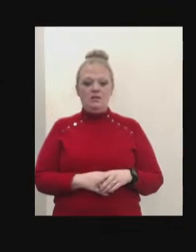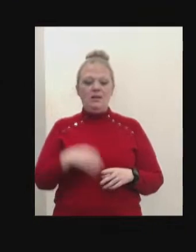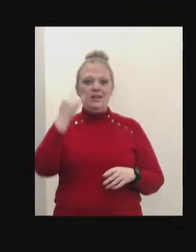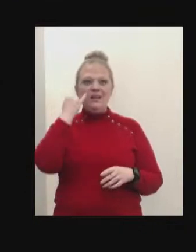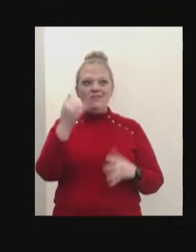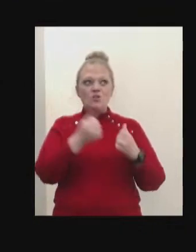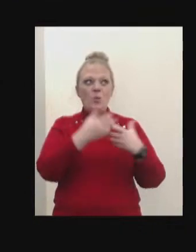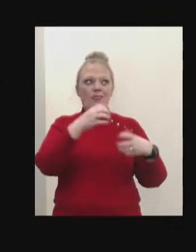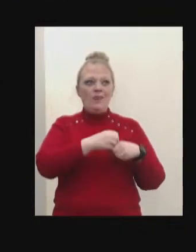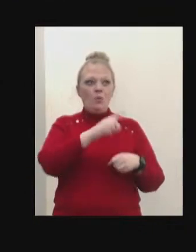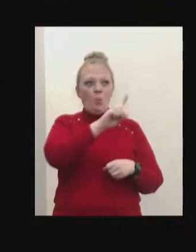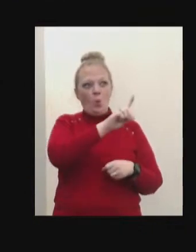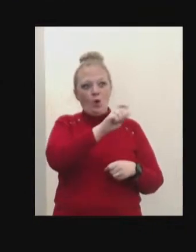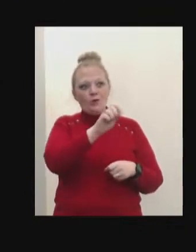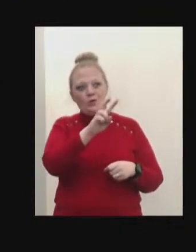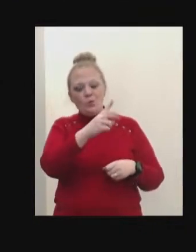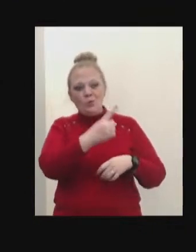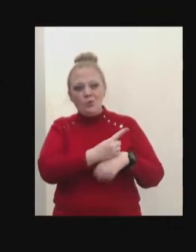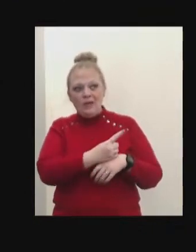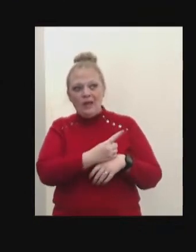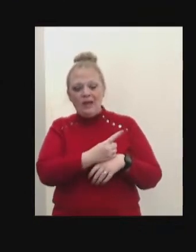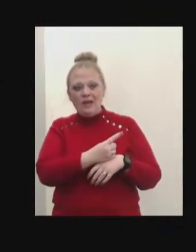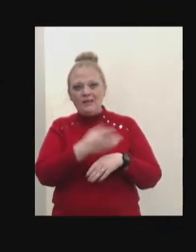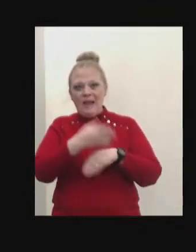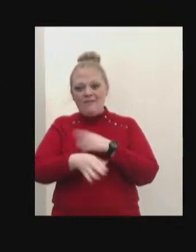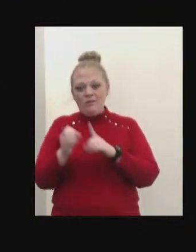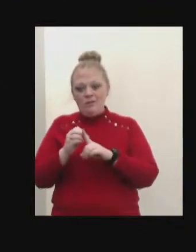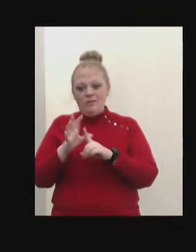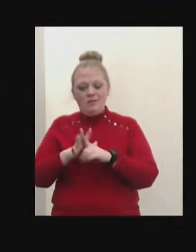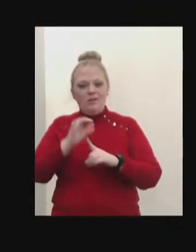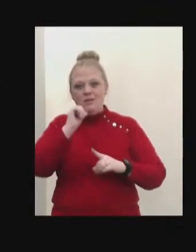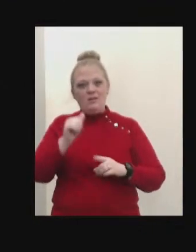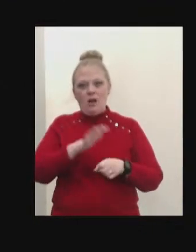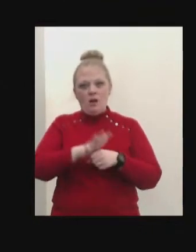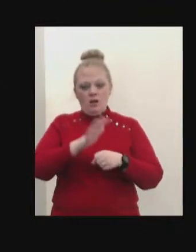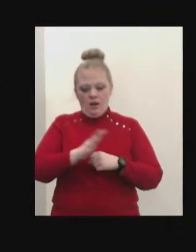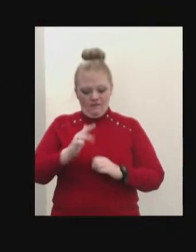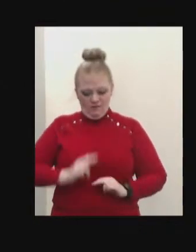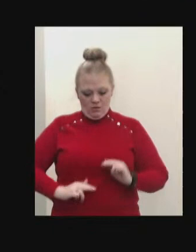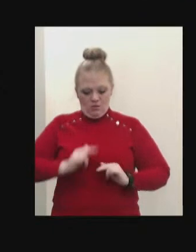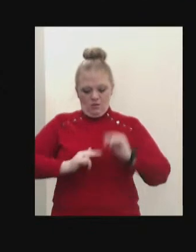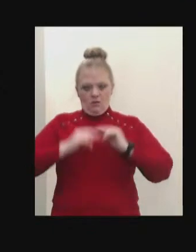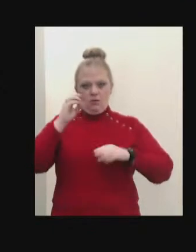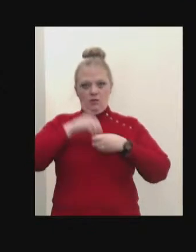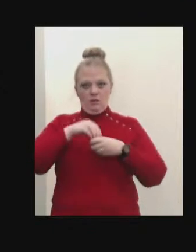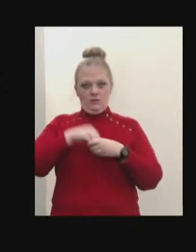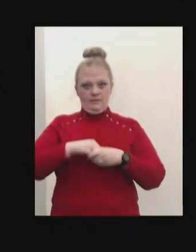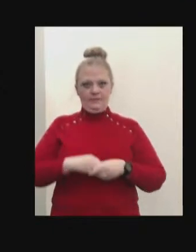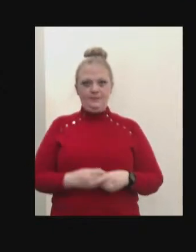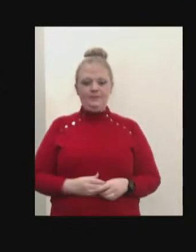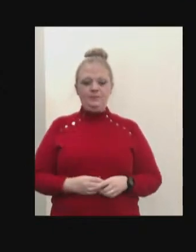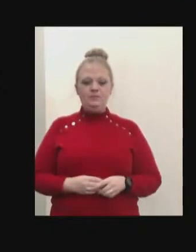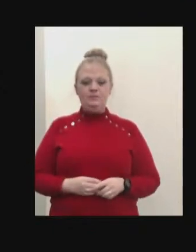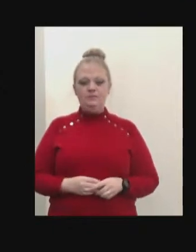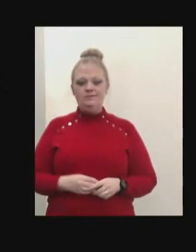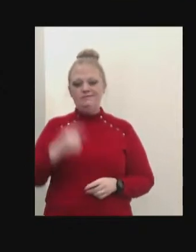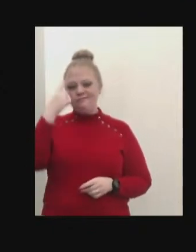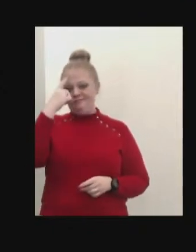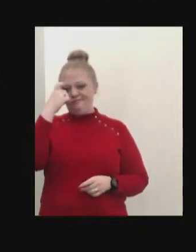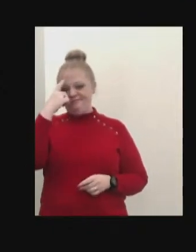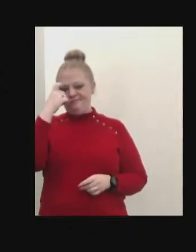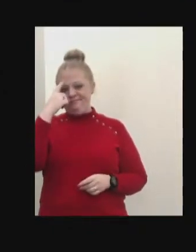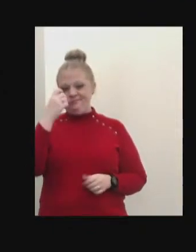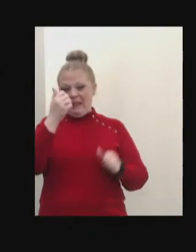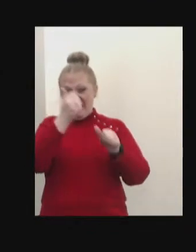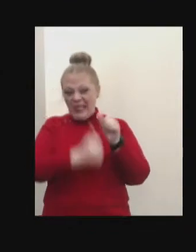where they don't have a significant viral load yet. So there are questions as to whether or not every at-home test is